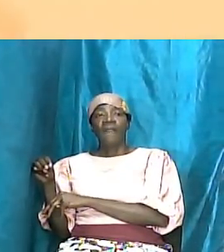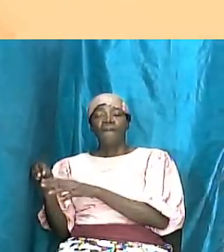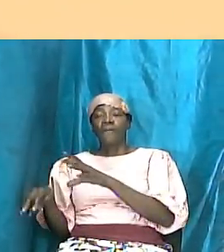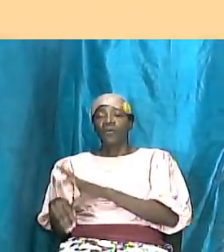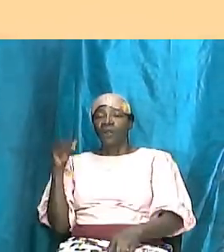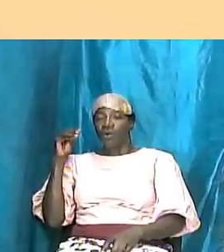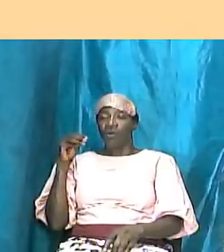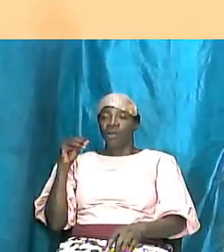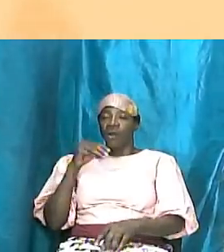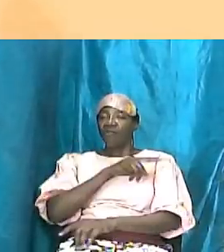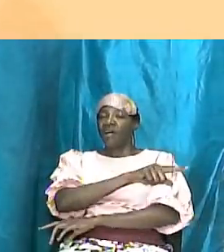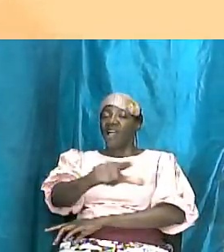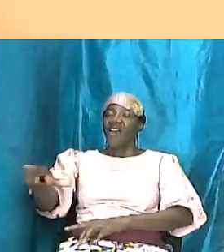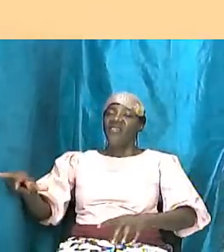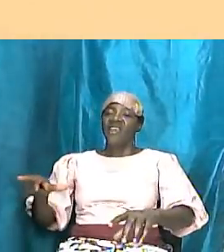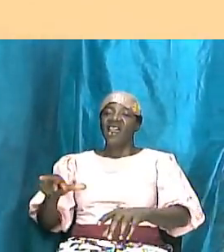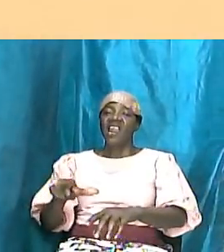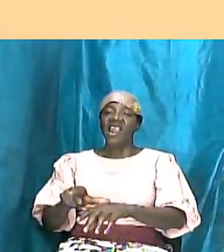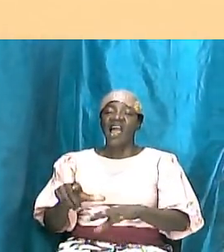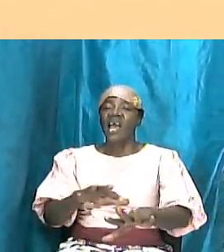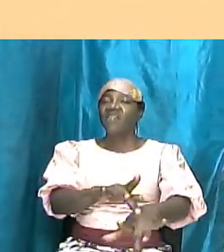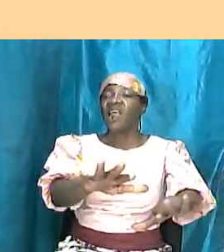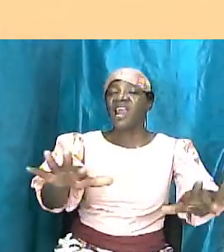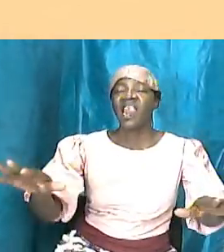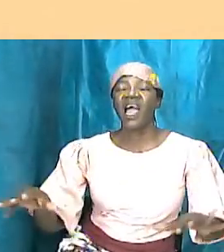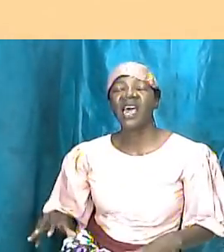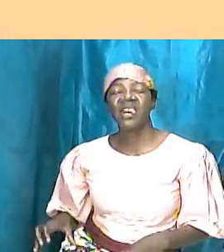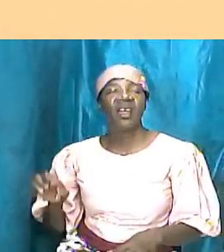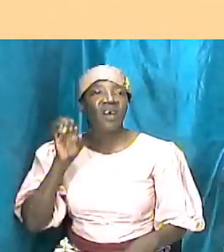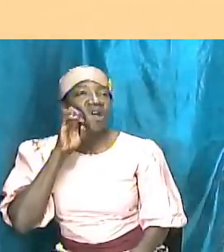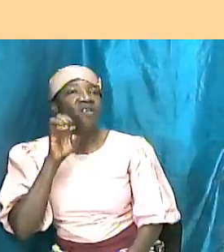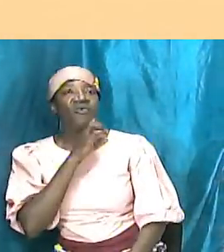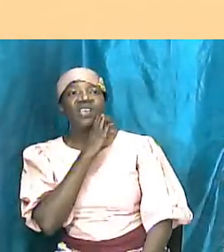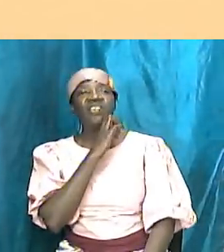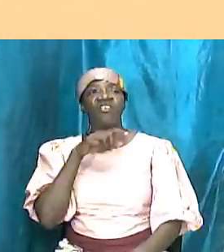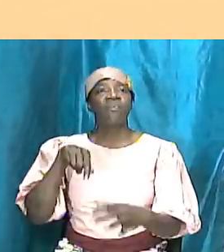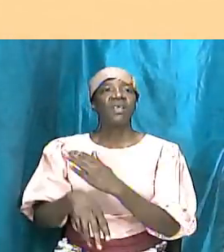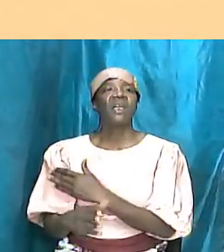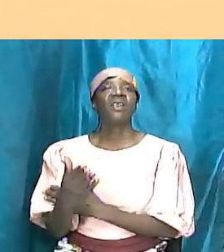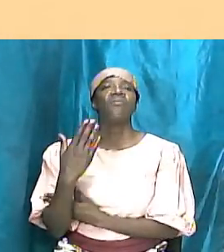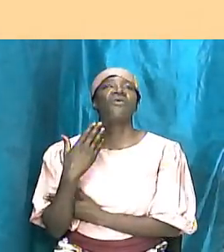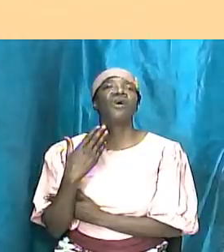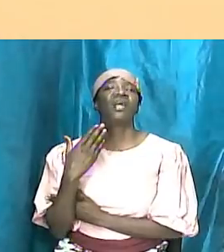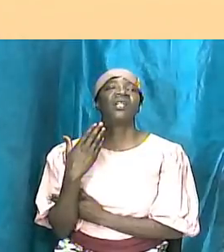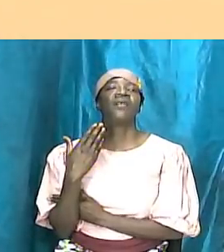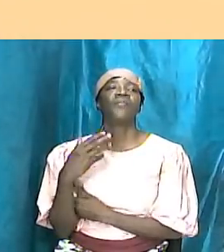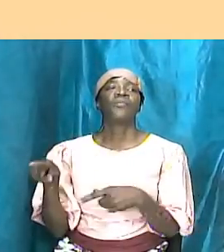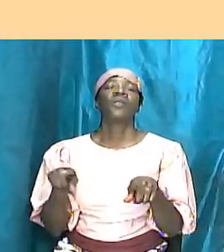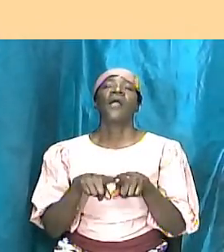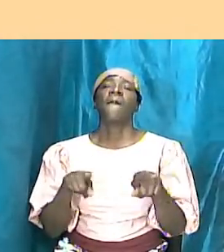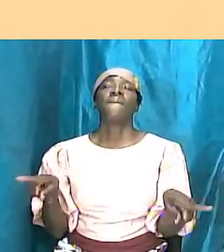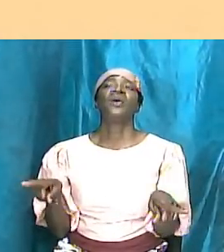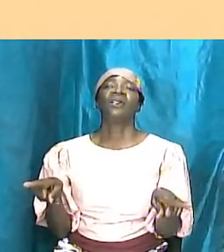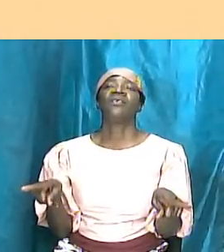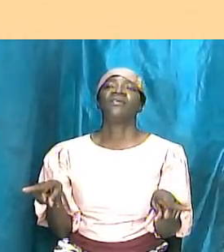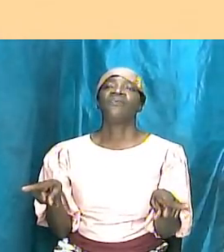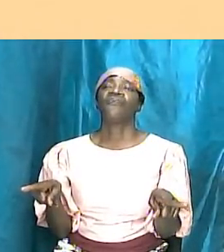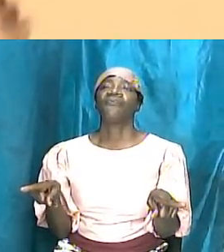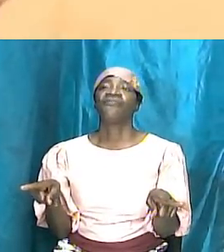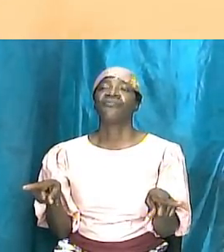out of the land of Egypt in the morning. But brothers and